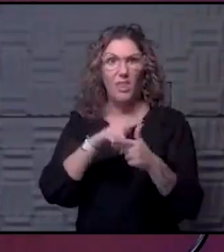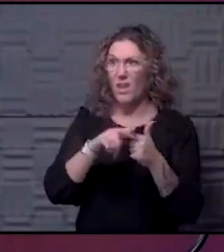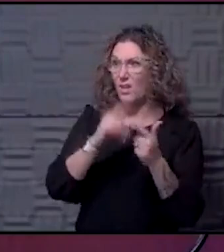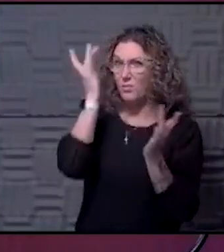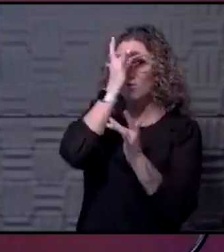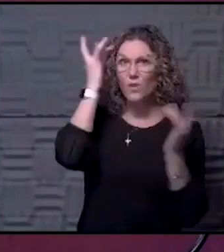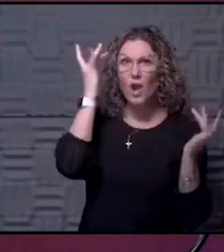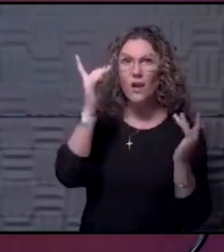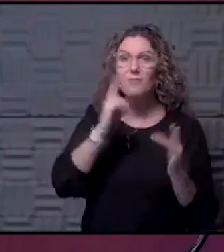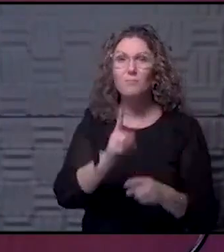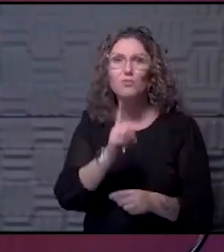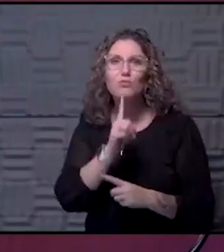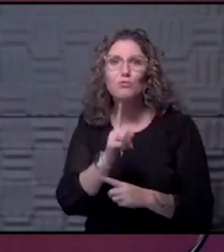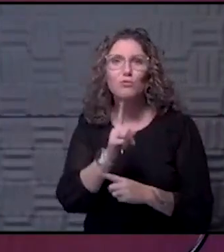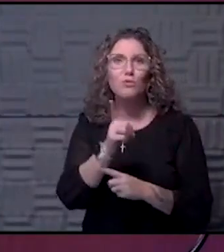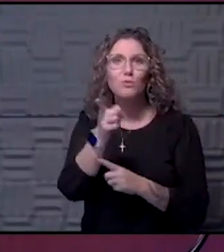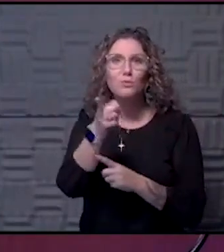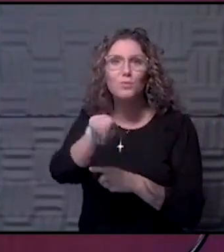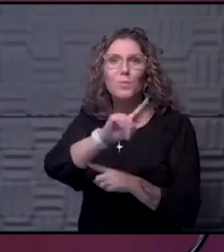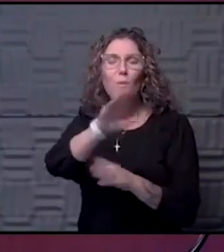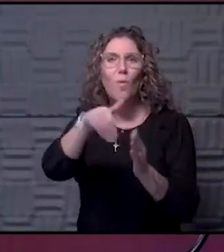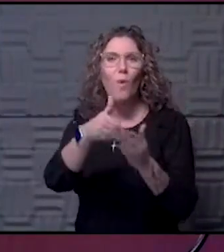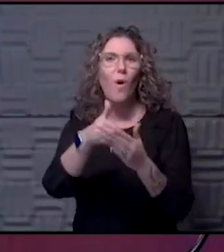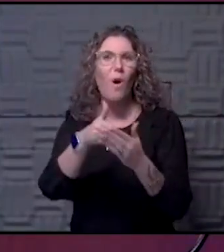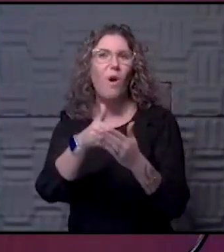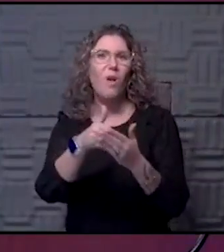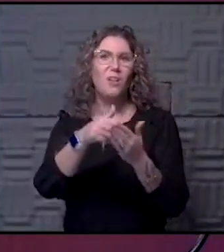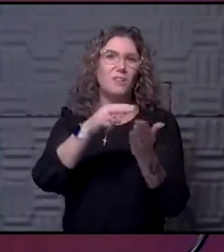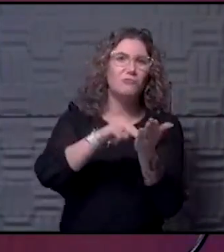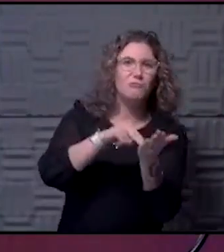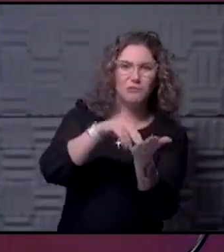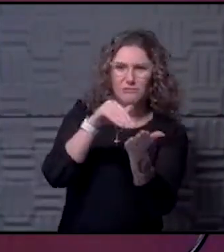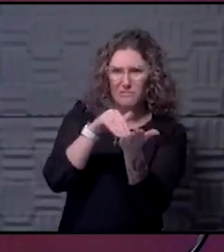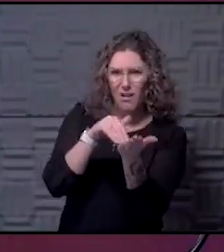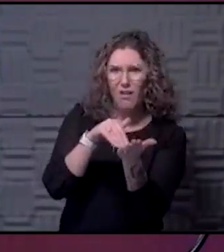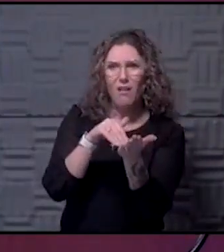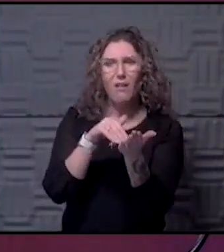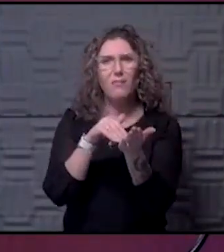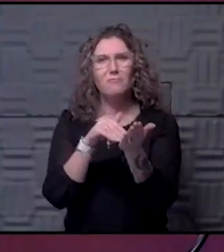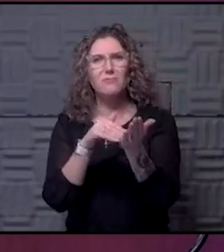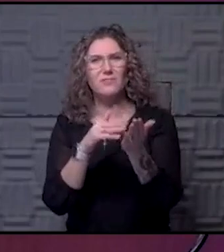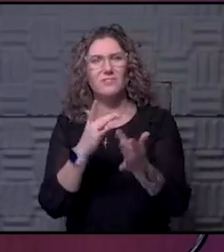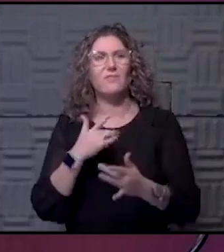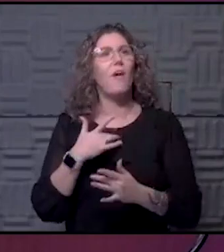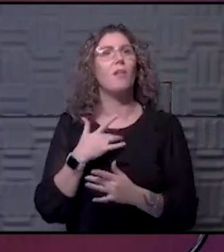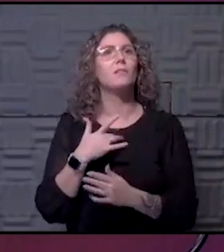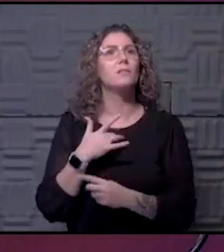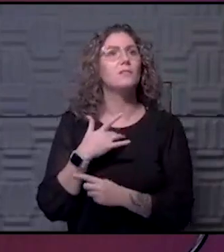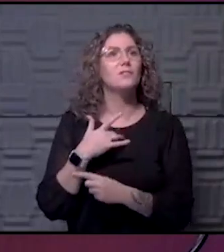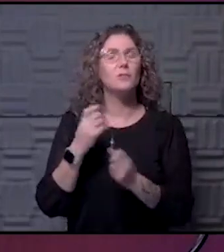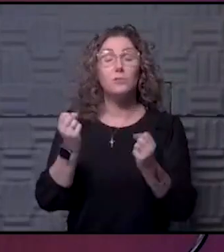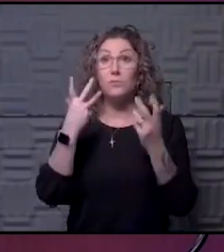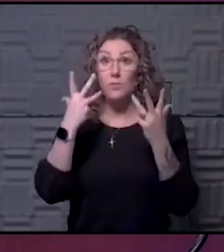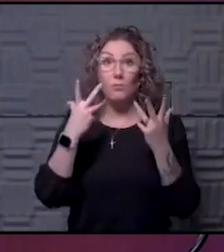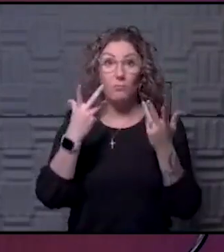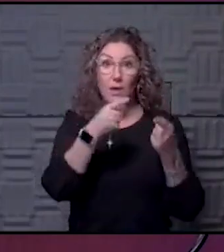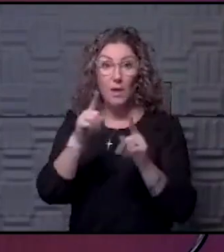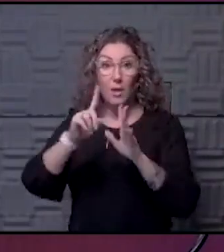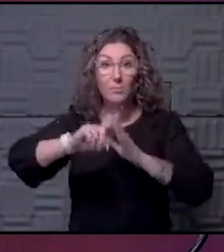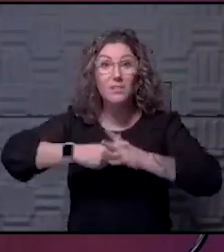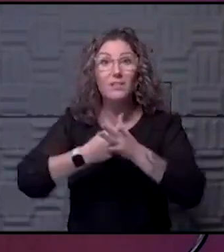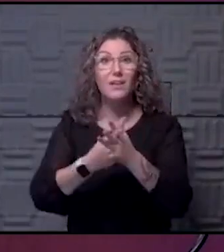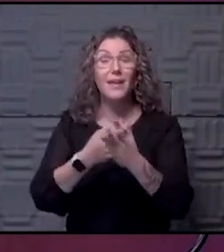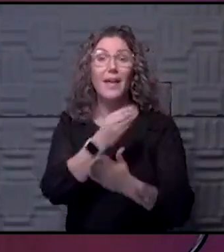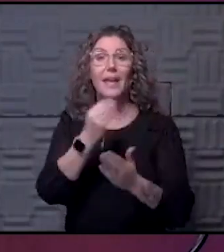certainly for, I'm sure you all as well, people on the front lines, it felt, there was so much initially. Everybody